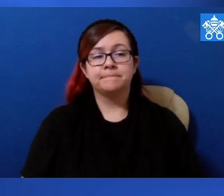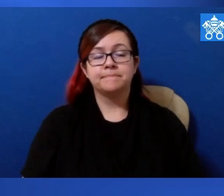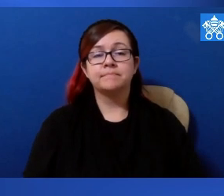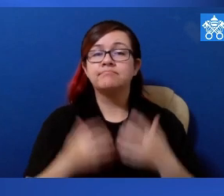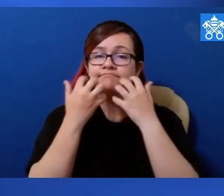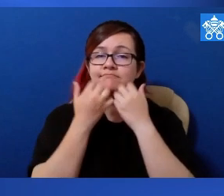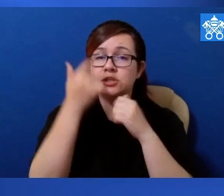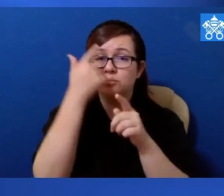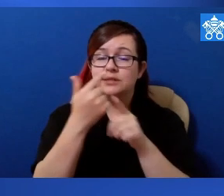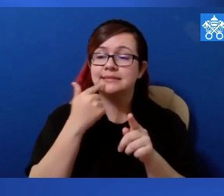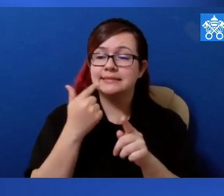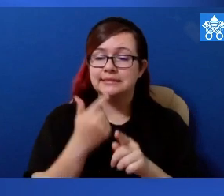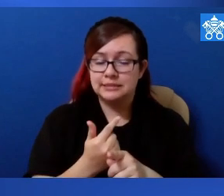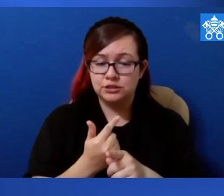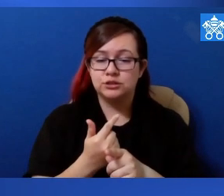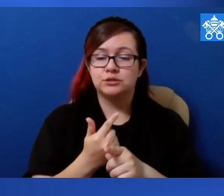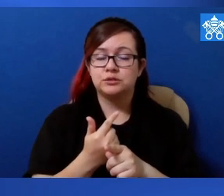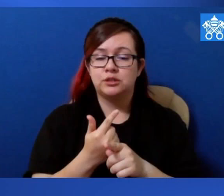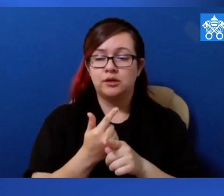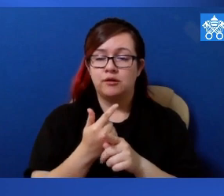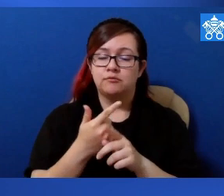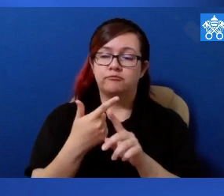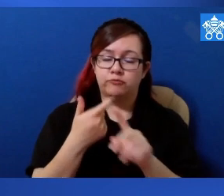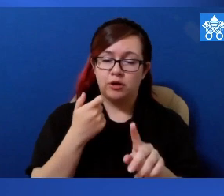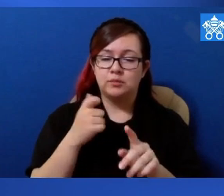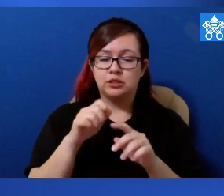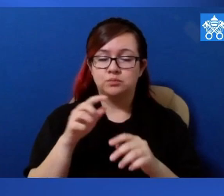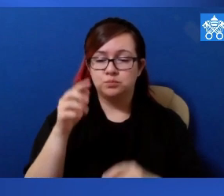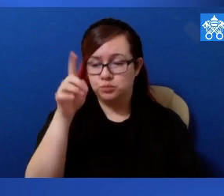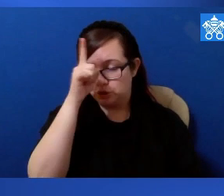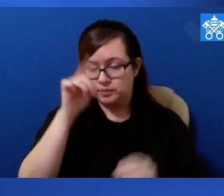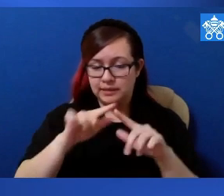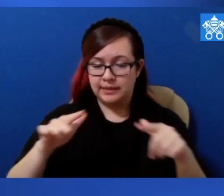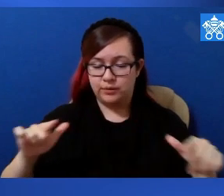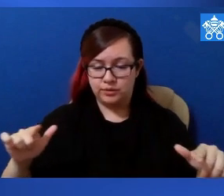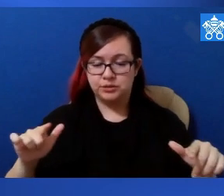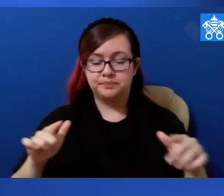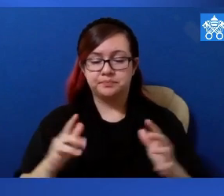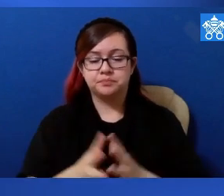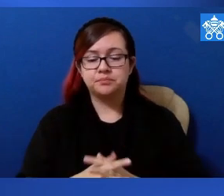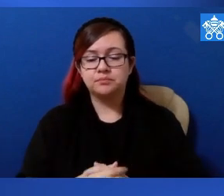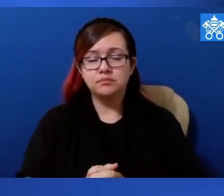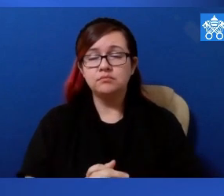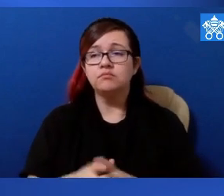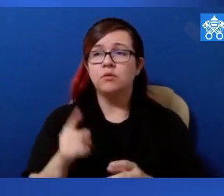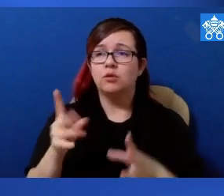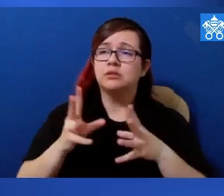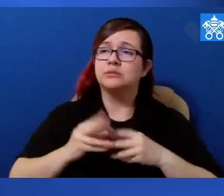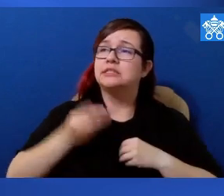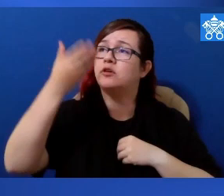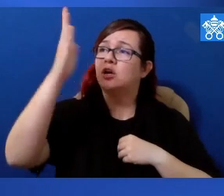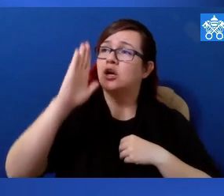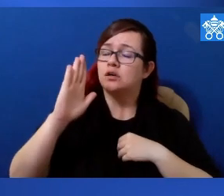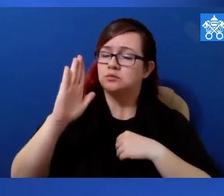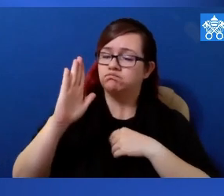Der Heilige Vater hat gesagt, liebe Brüder, dear brothers and sisters of the German language, from the saints we learn how to